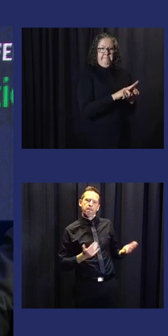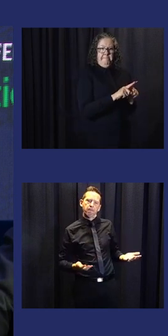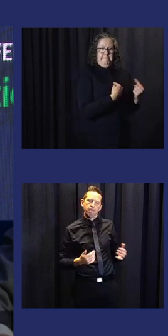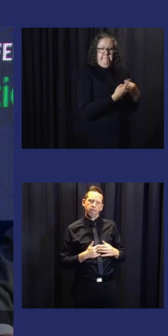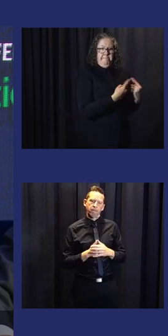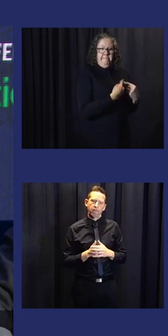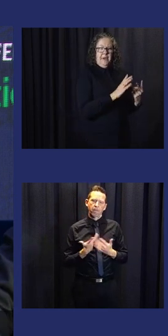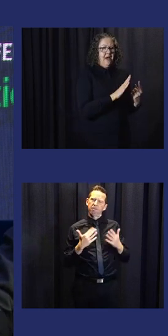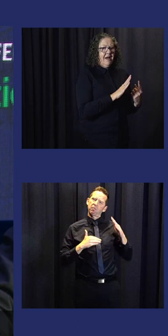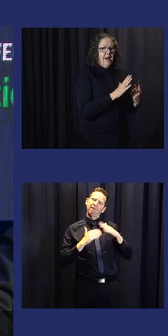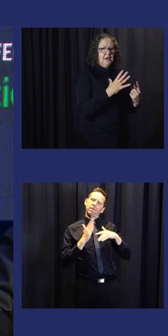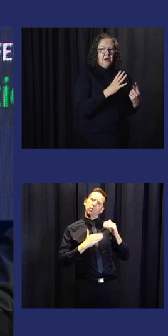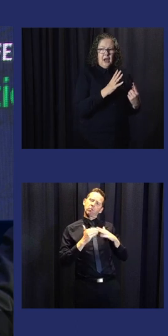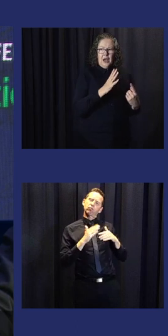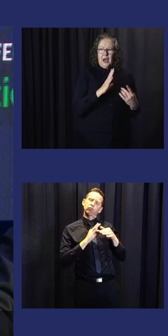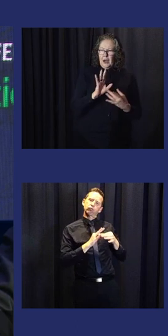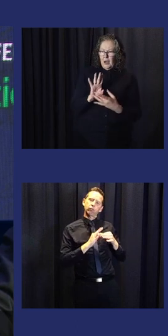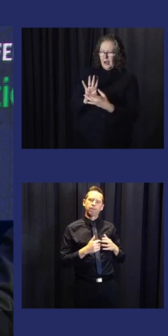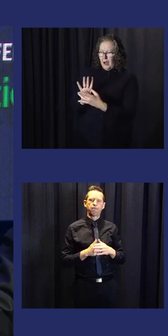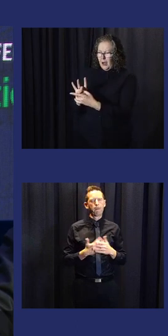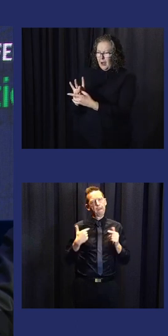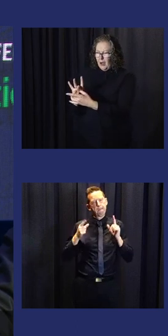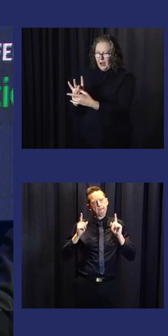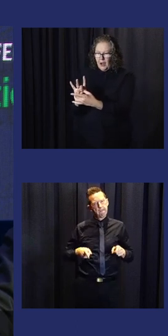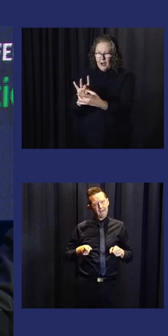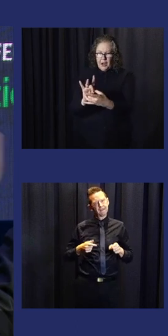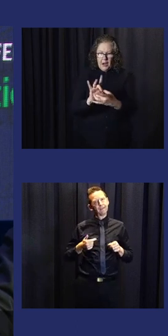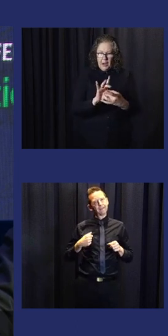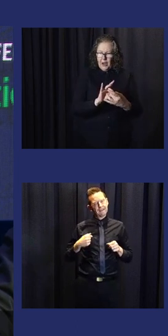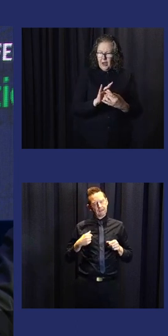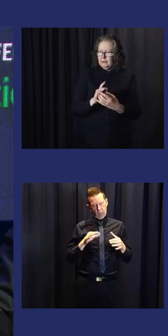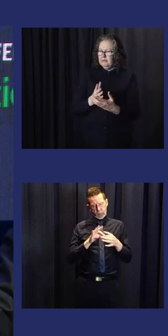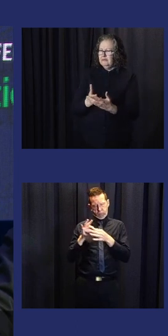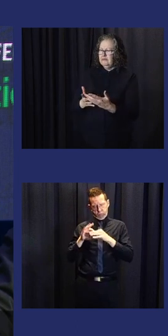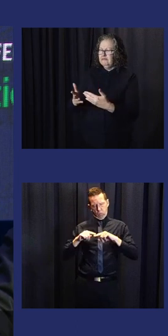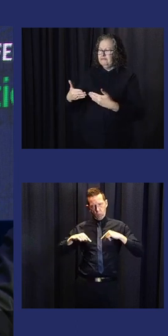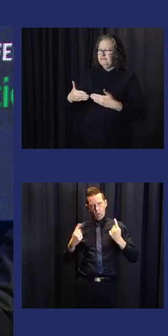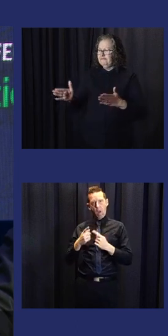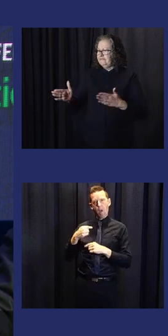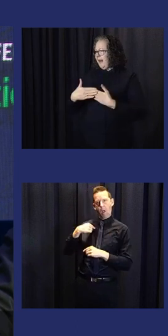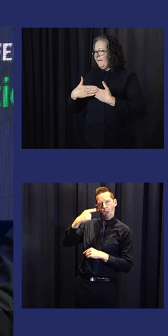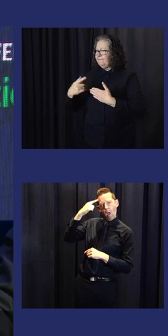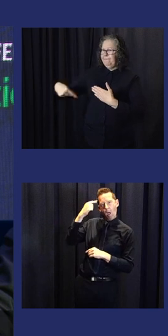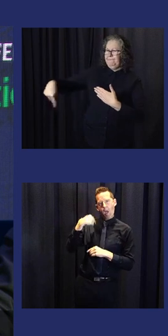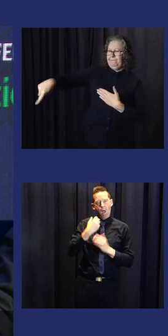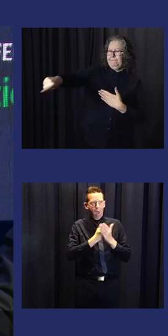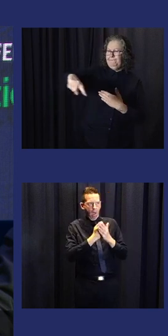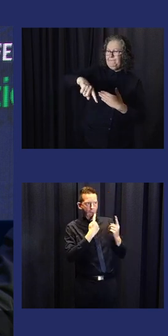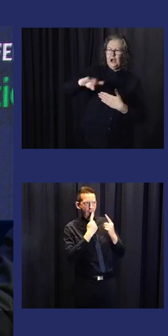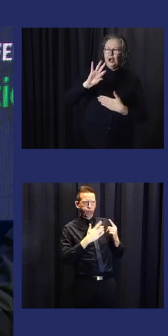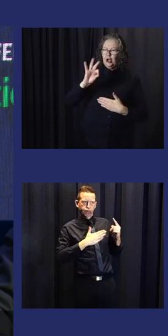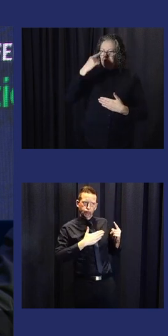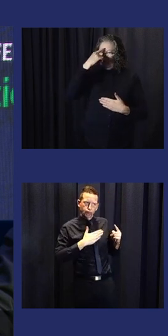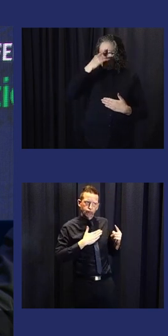build the ties and the networks for the results and for the beloved community, and not for our own